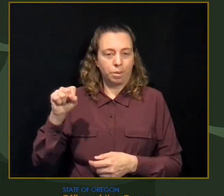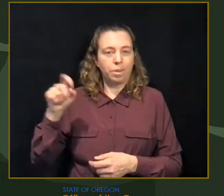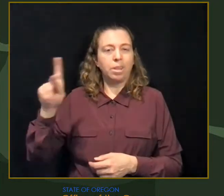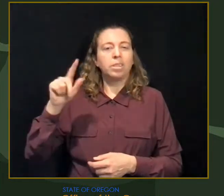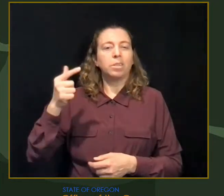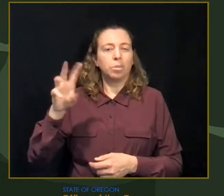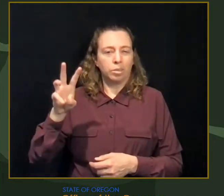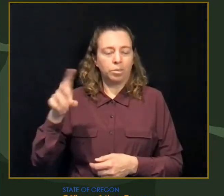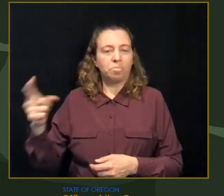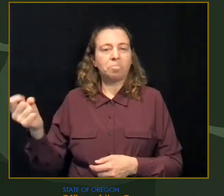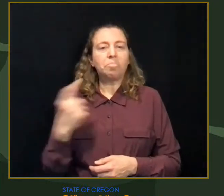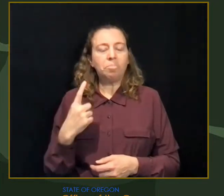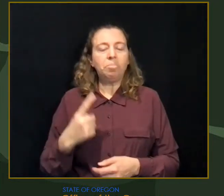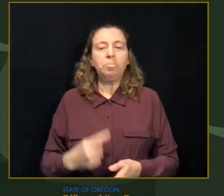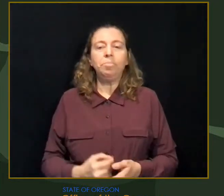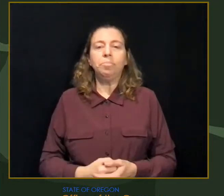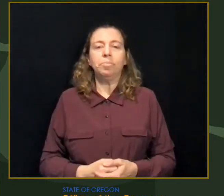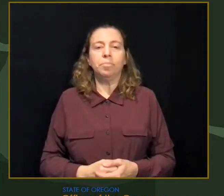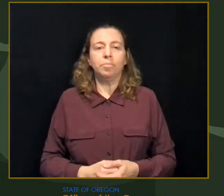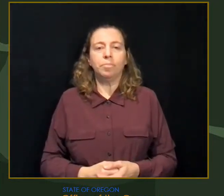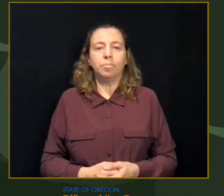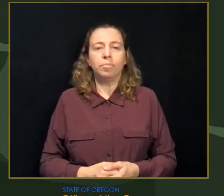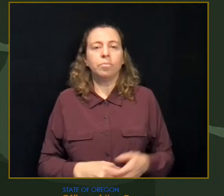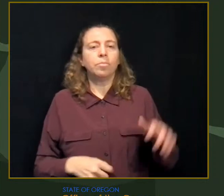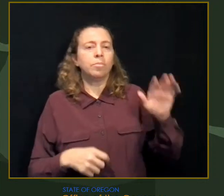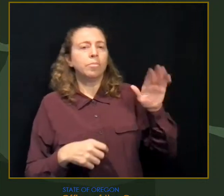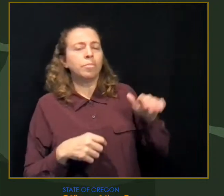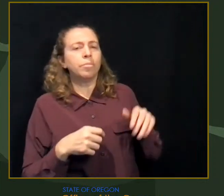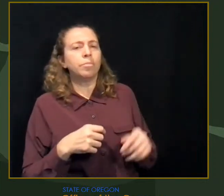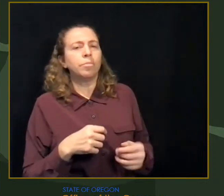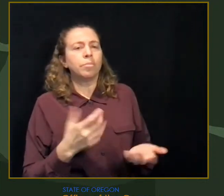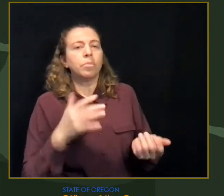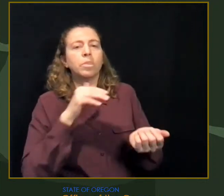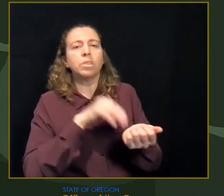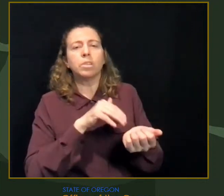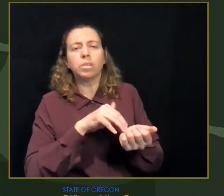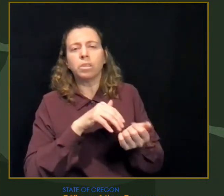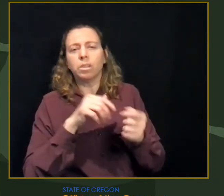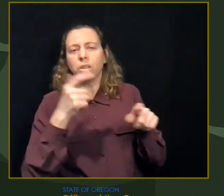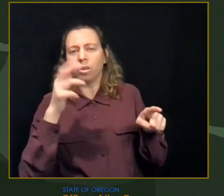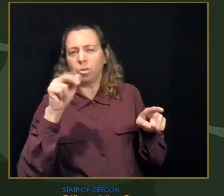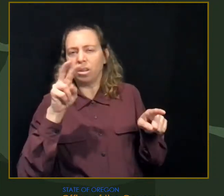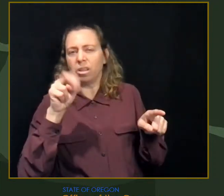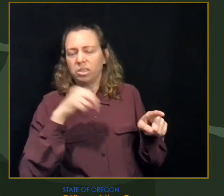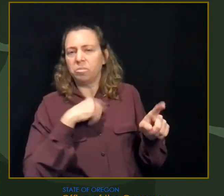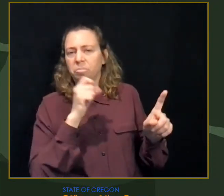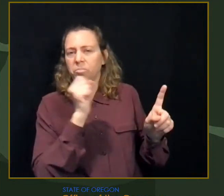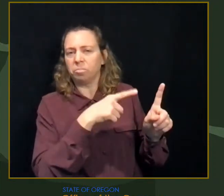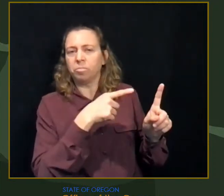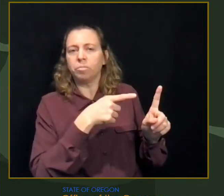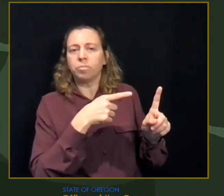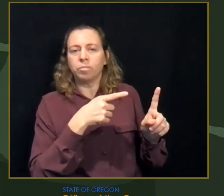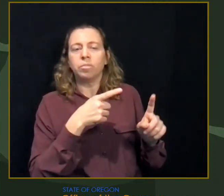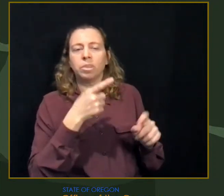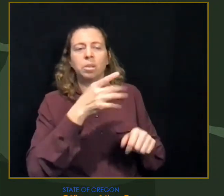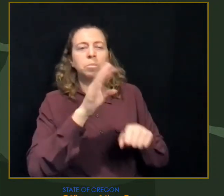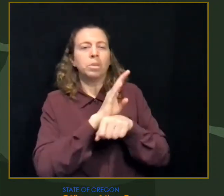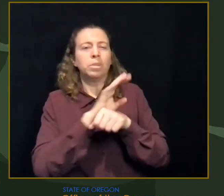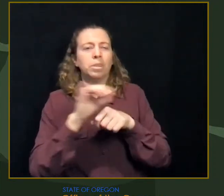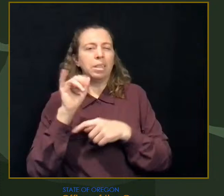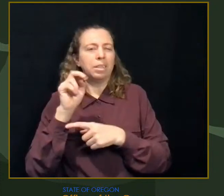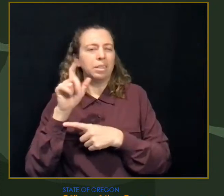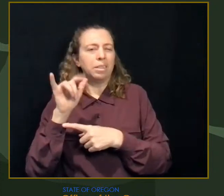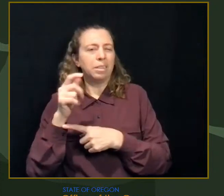for Dr. Gravin with the Business Intelligence Unit. I'm wondering if you were the folks who came up with the 300 hospitalizations as